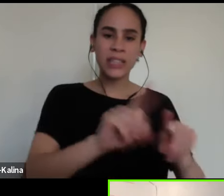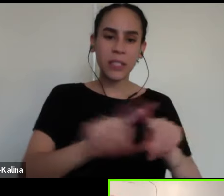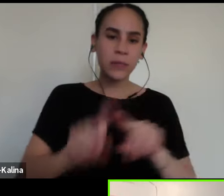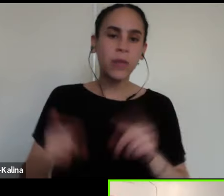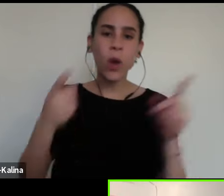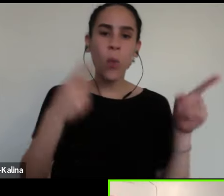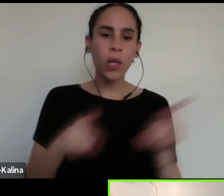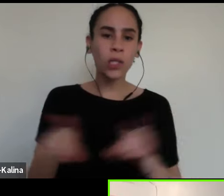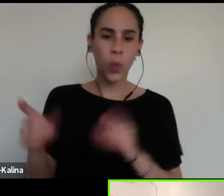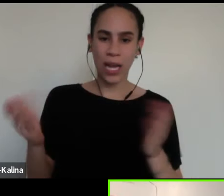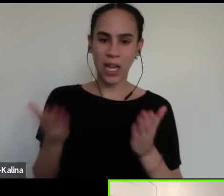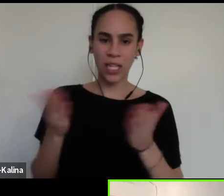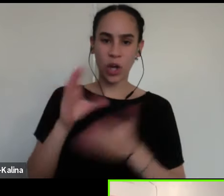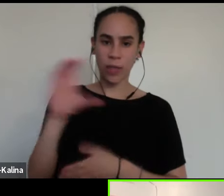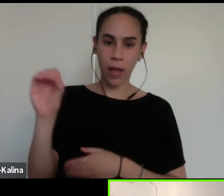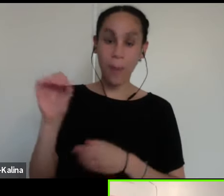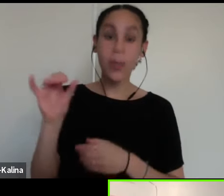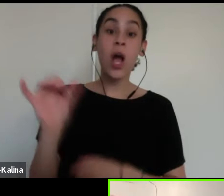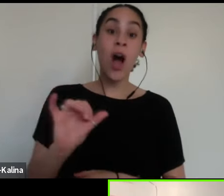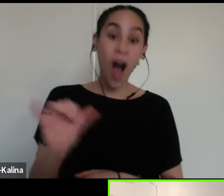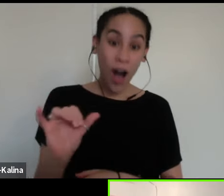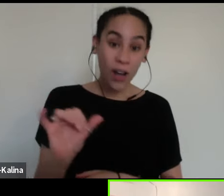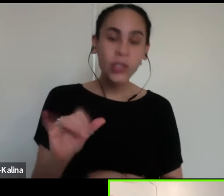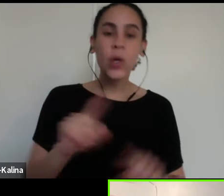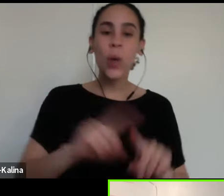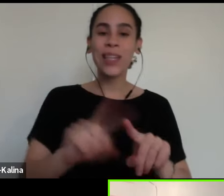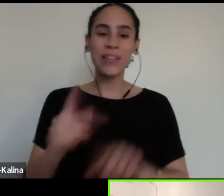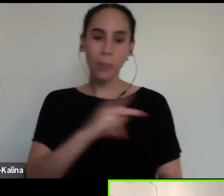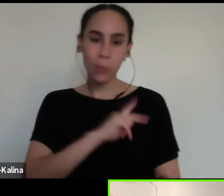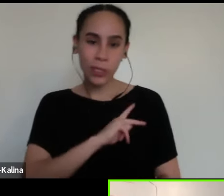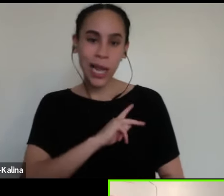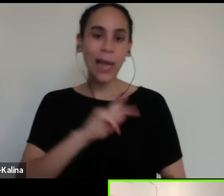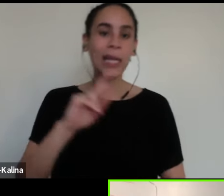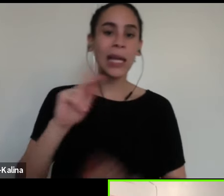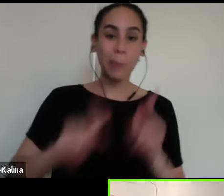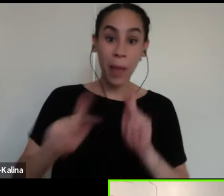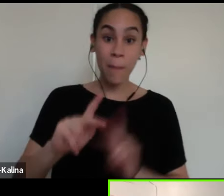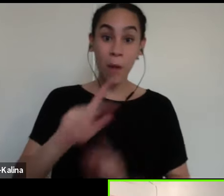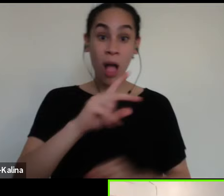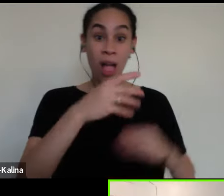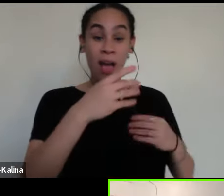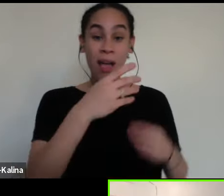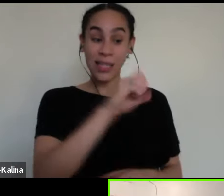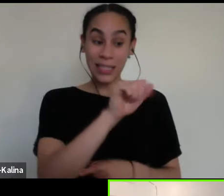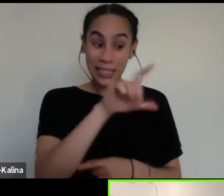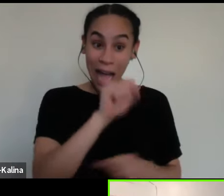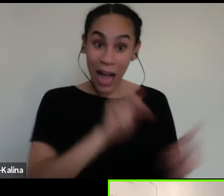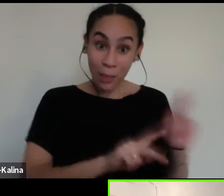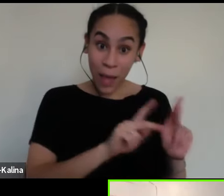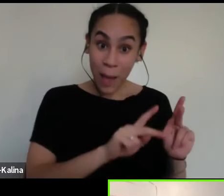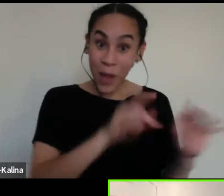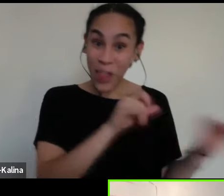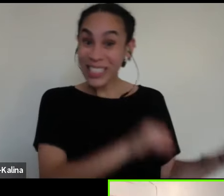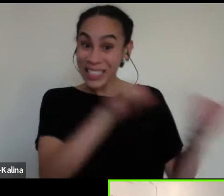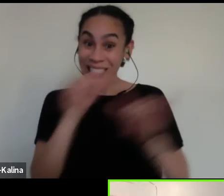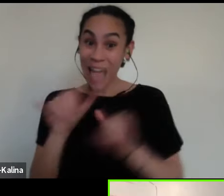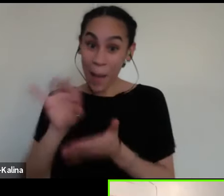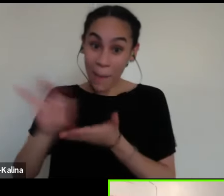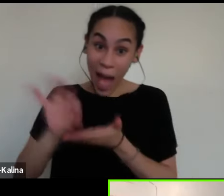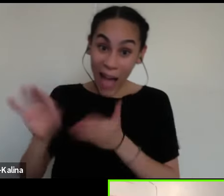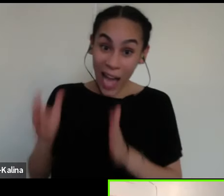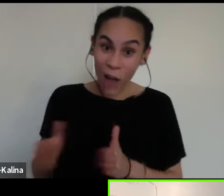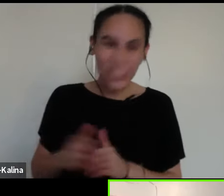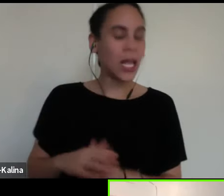company, but more importantly, the different people, different personalities. Salespeople are not the same as accountants. Like they're just cut from a different